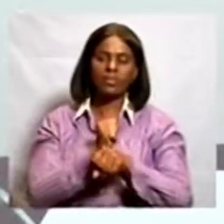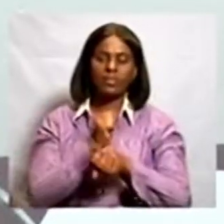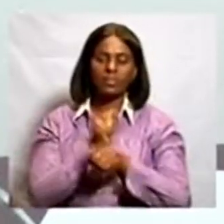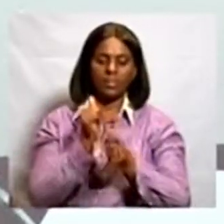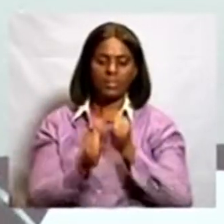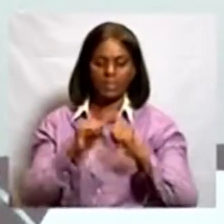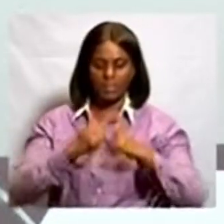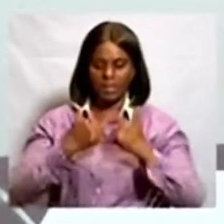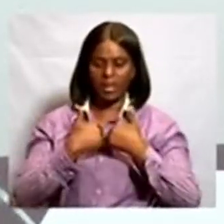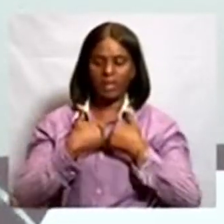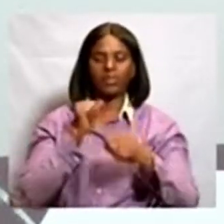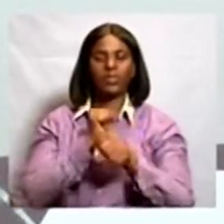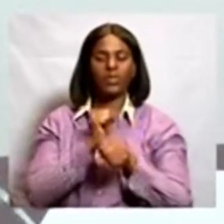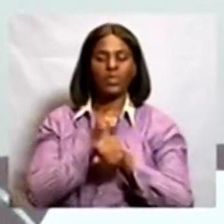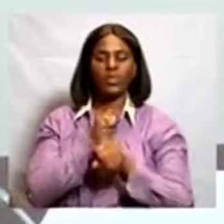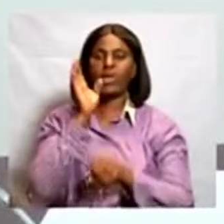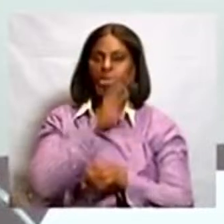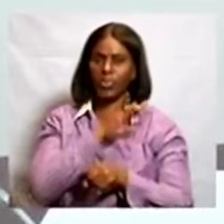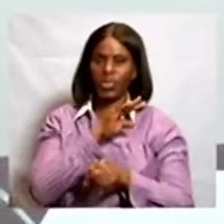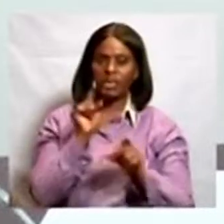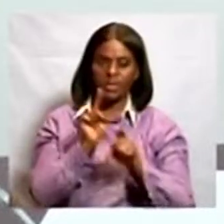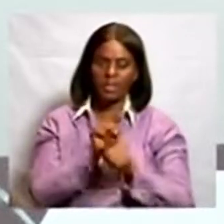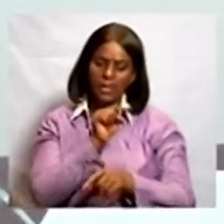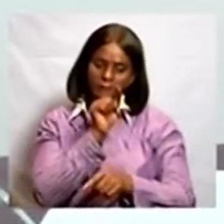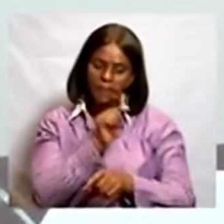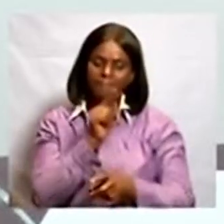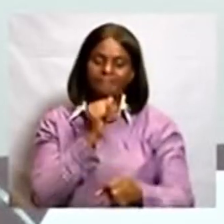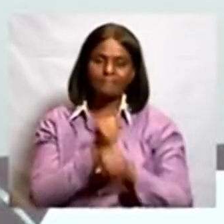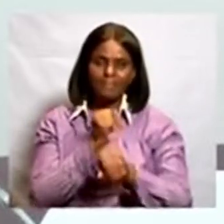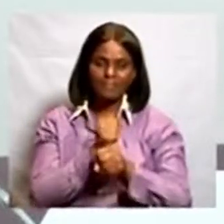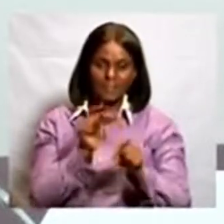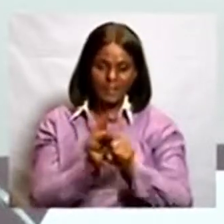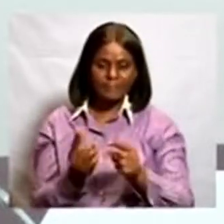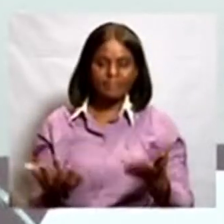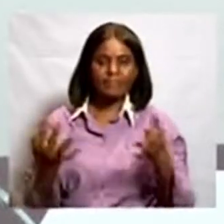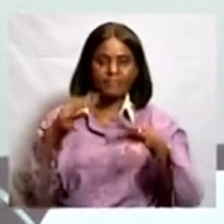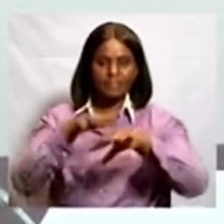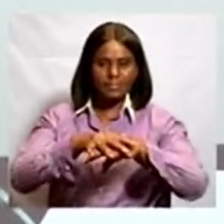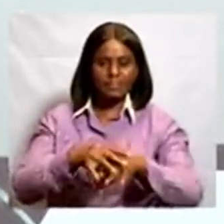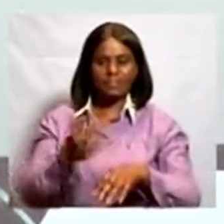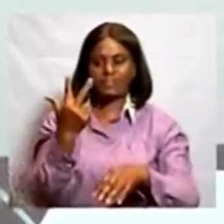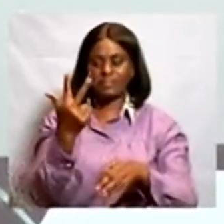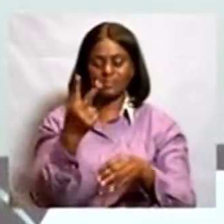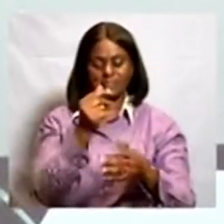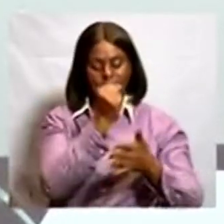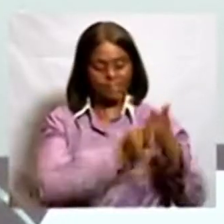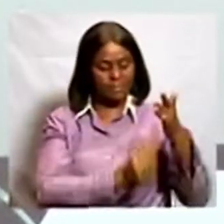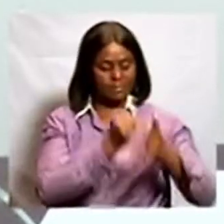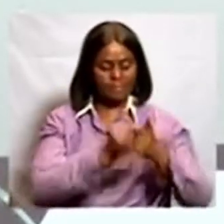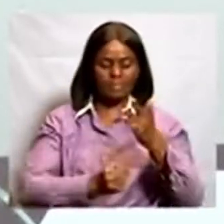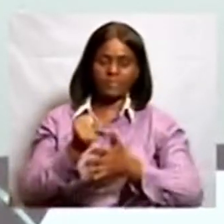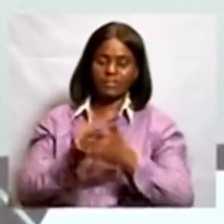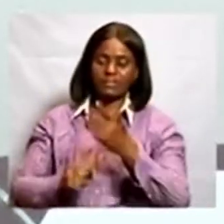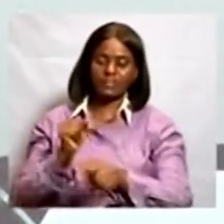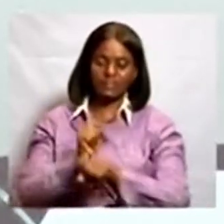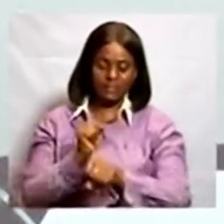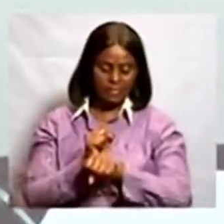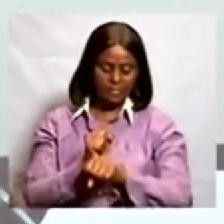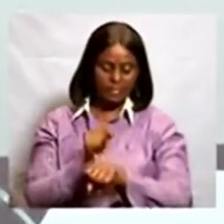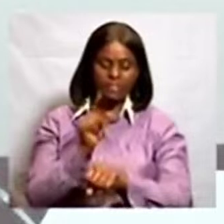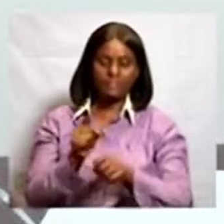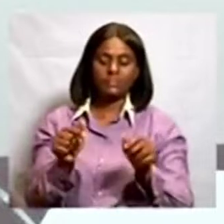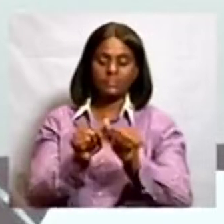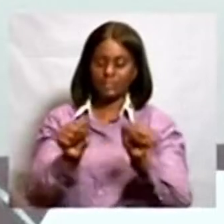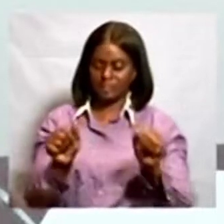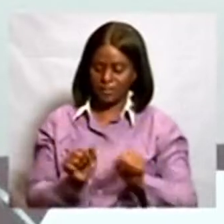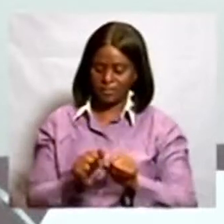which we have done. And this framework integrates 3 sub-frameworks. These are the general